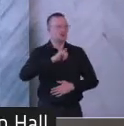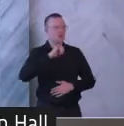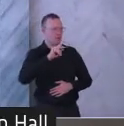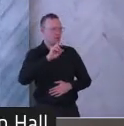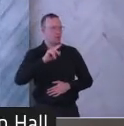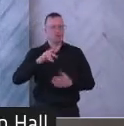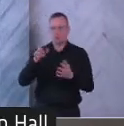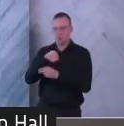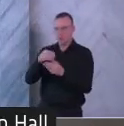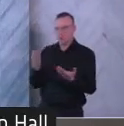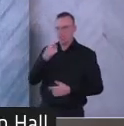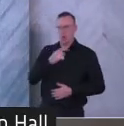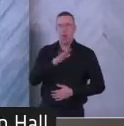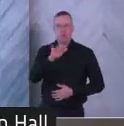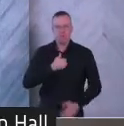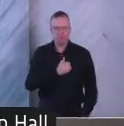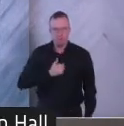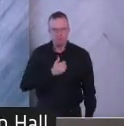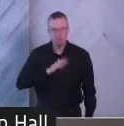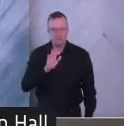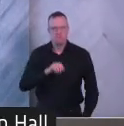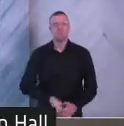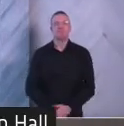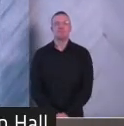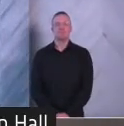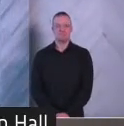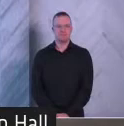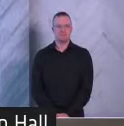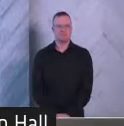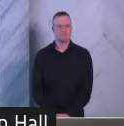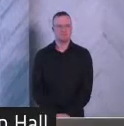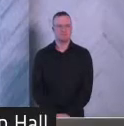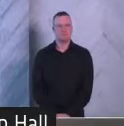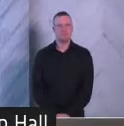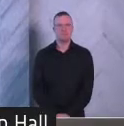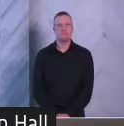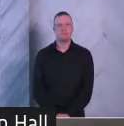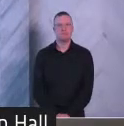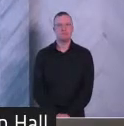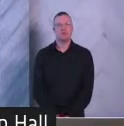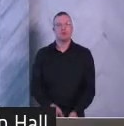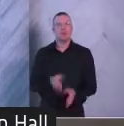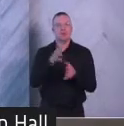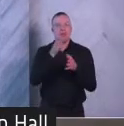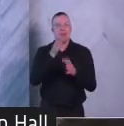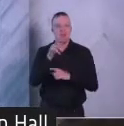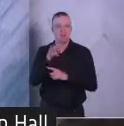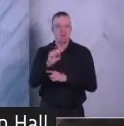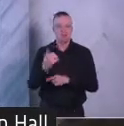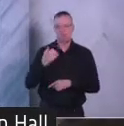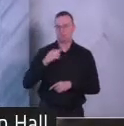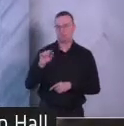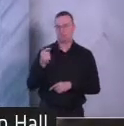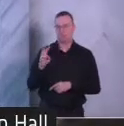here in Kingston. sorry, my apologies. So the number of hate crimes in 2016